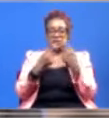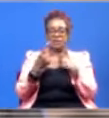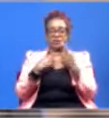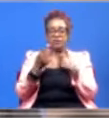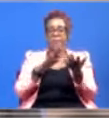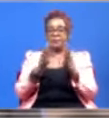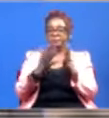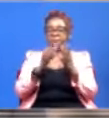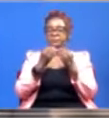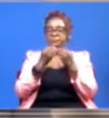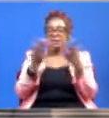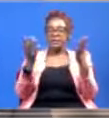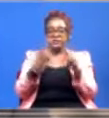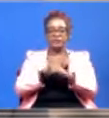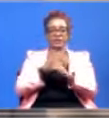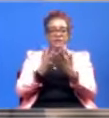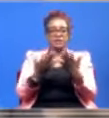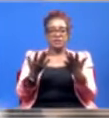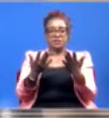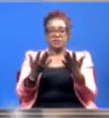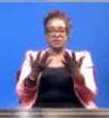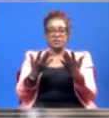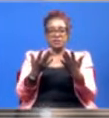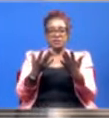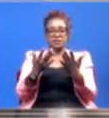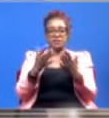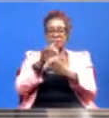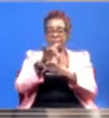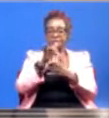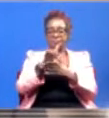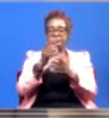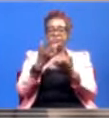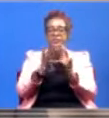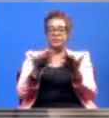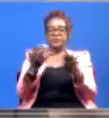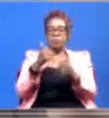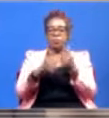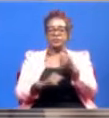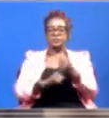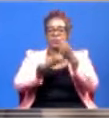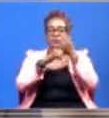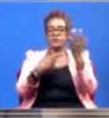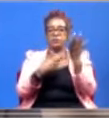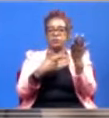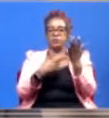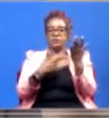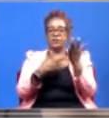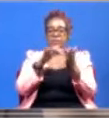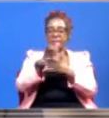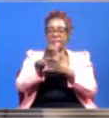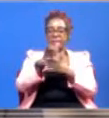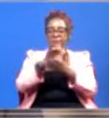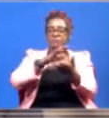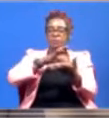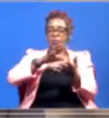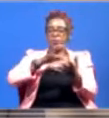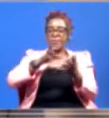around many different things. The semiconductor space and the facilities that support the technology are extremely